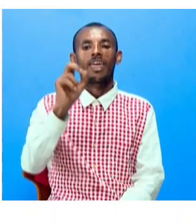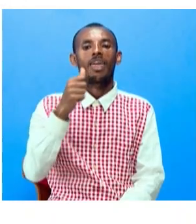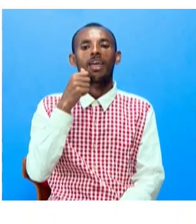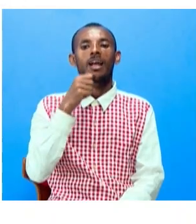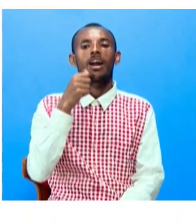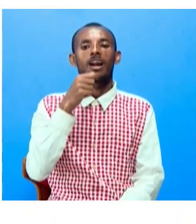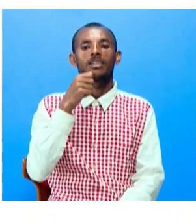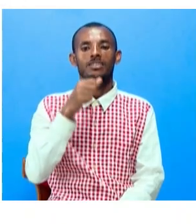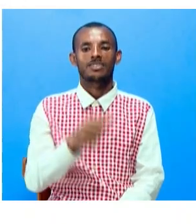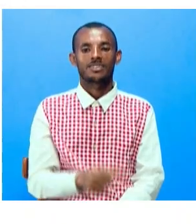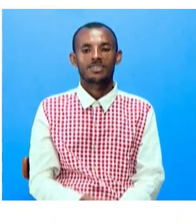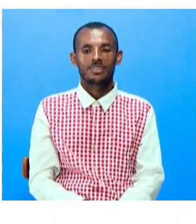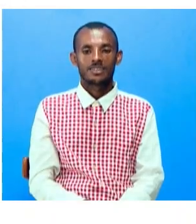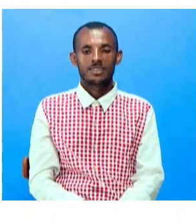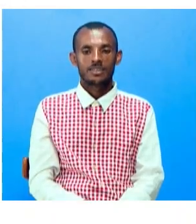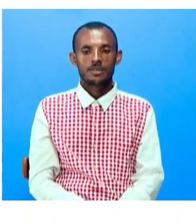girls.